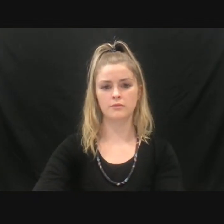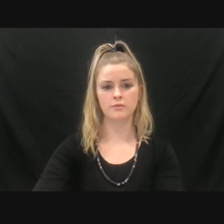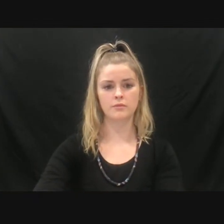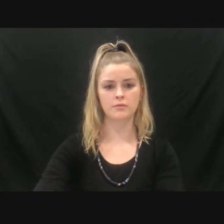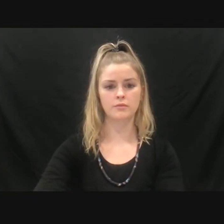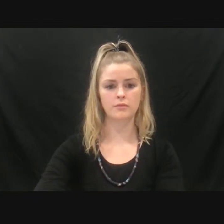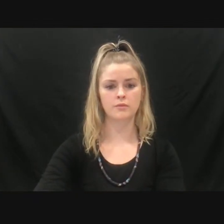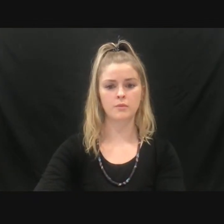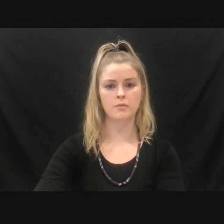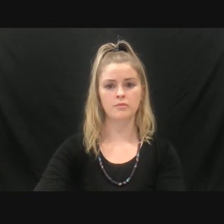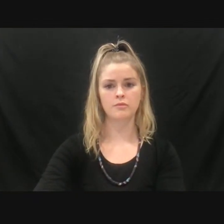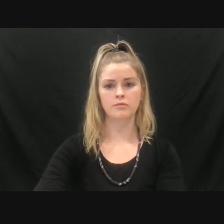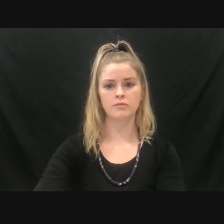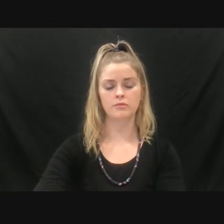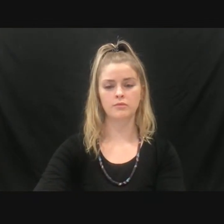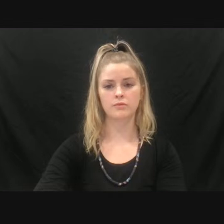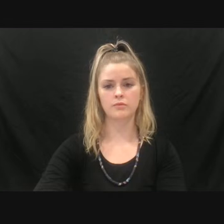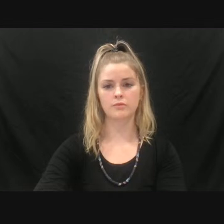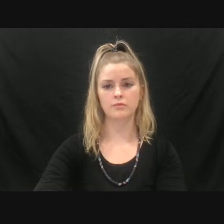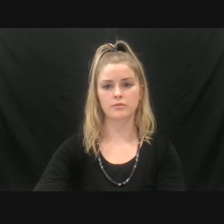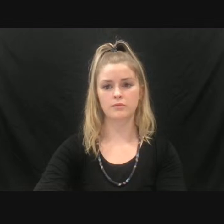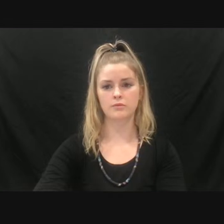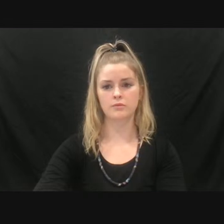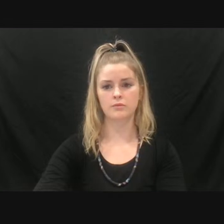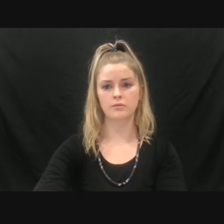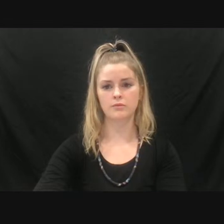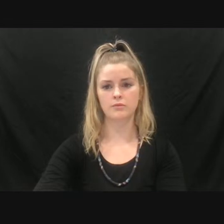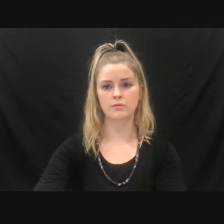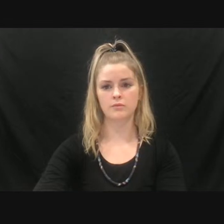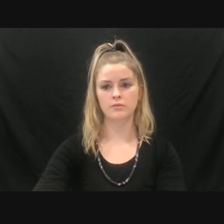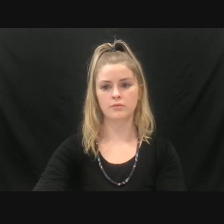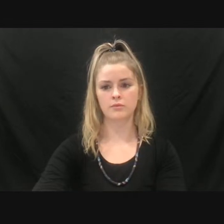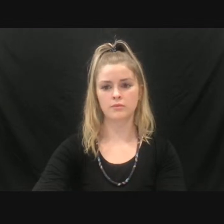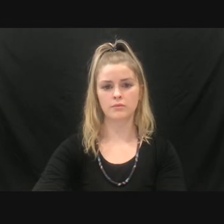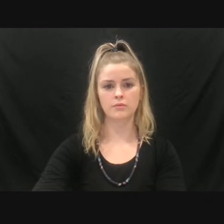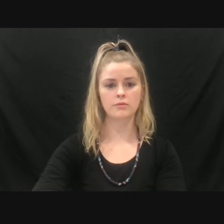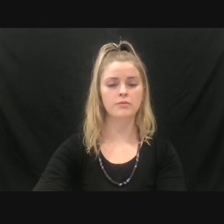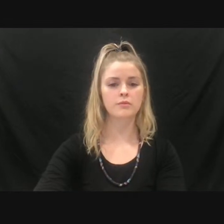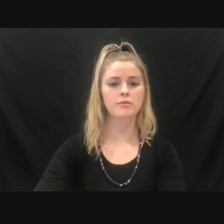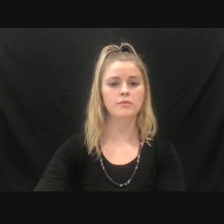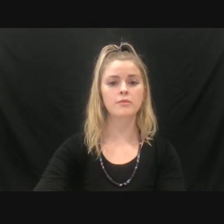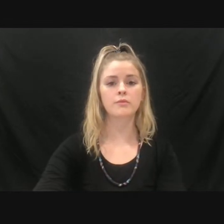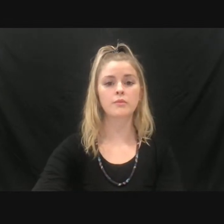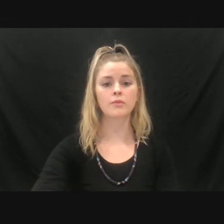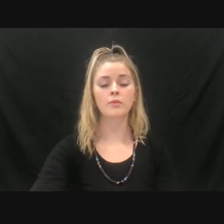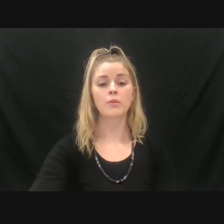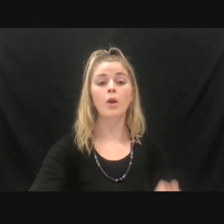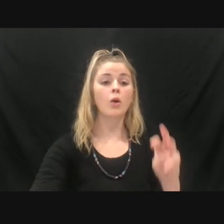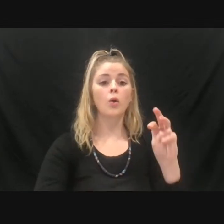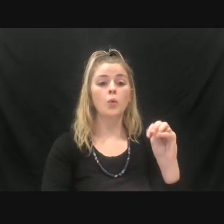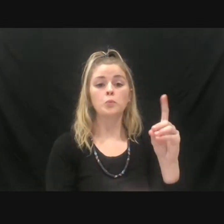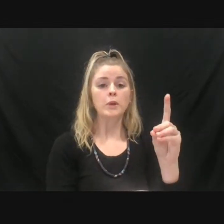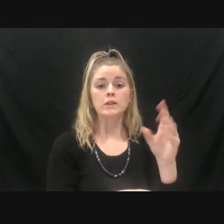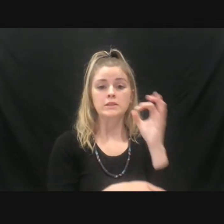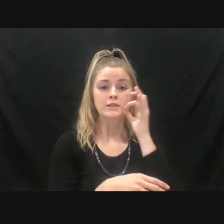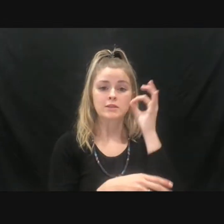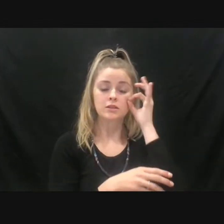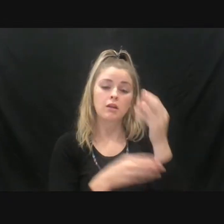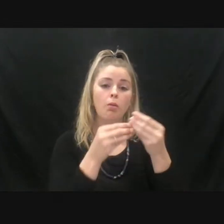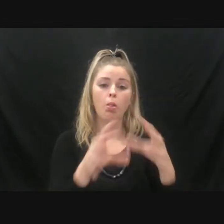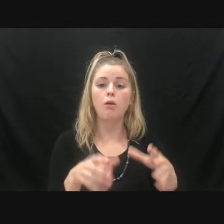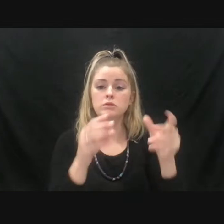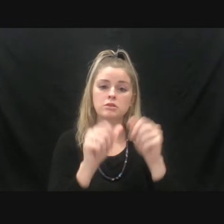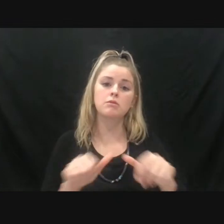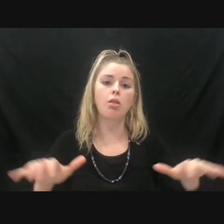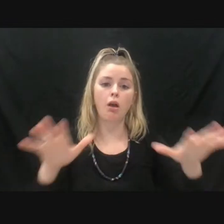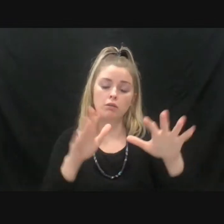into hiding in forests, swamps, and marshlands. The Maryland Indians lost their lands, and those who still live among us